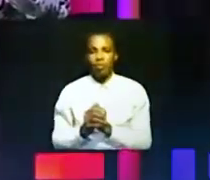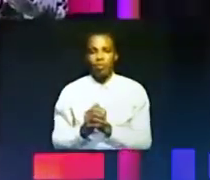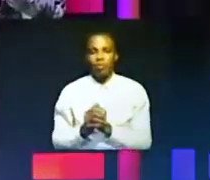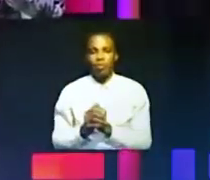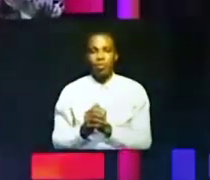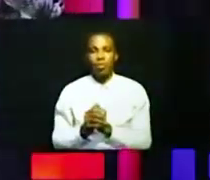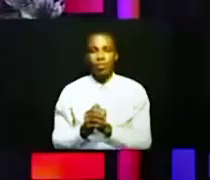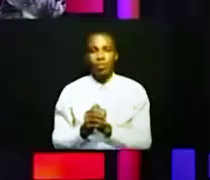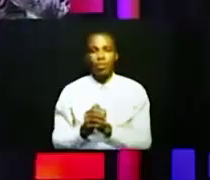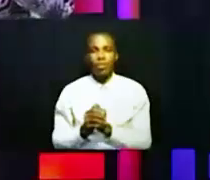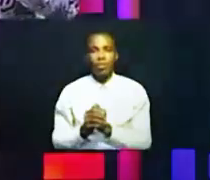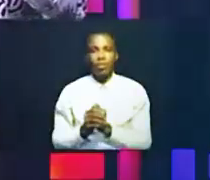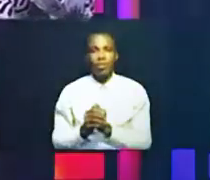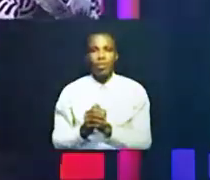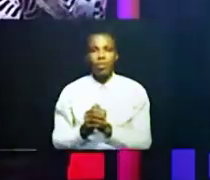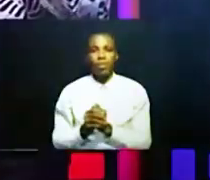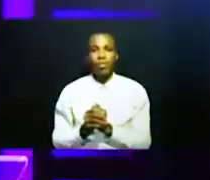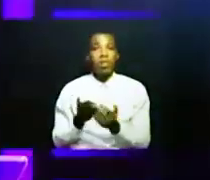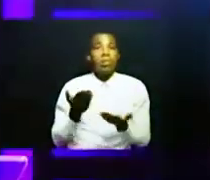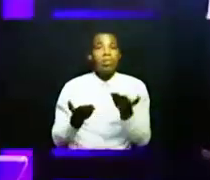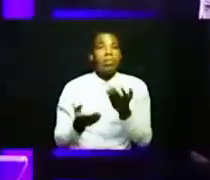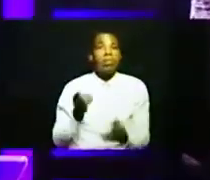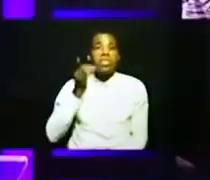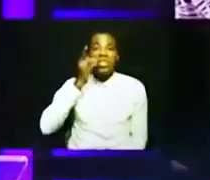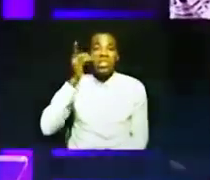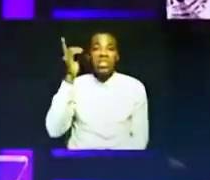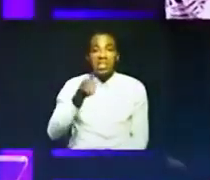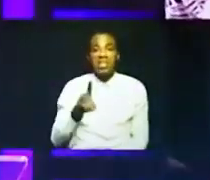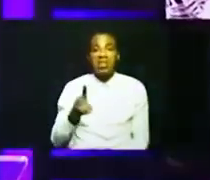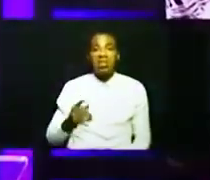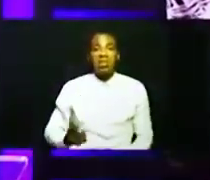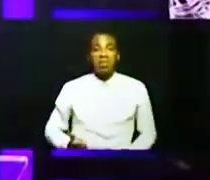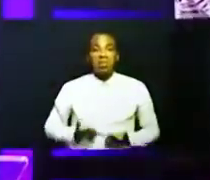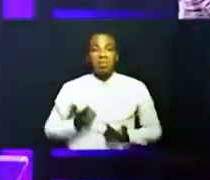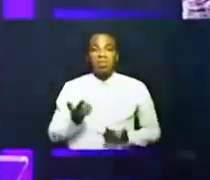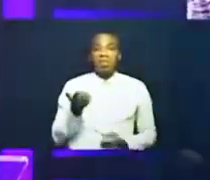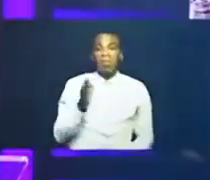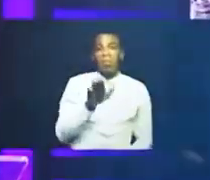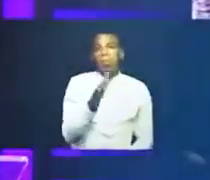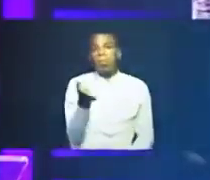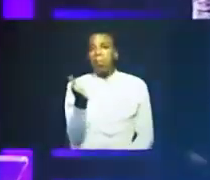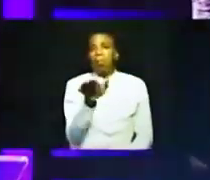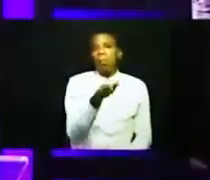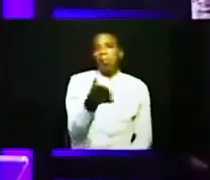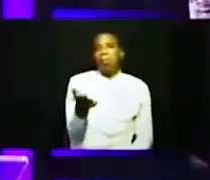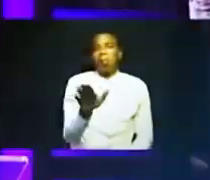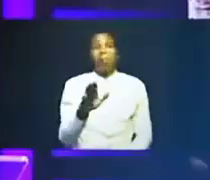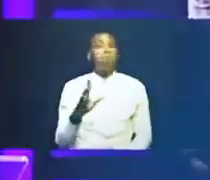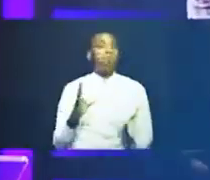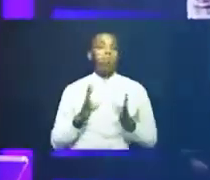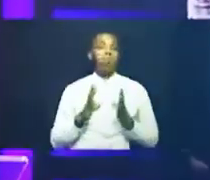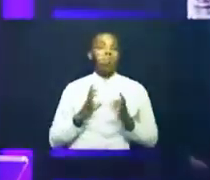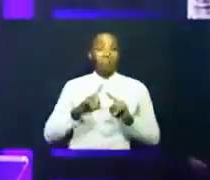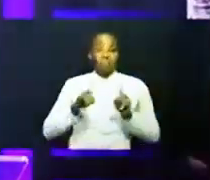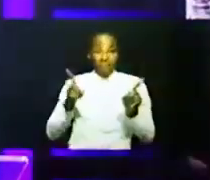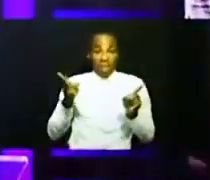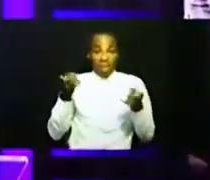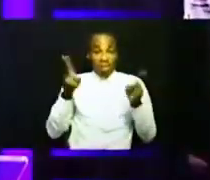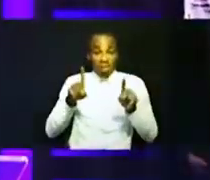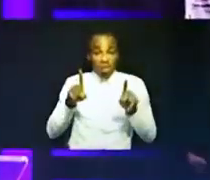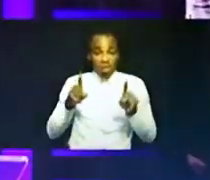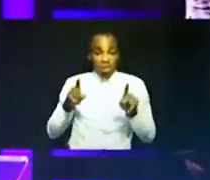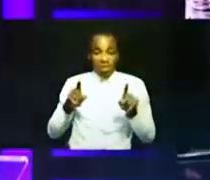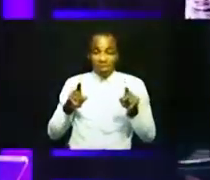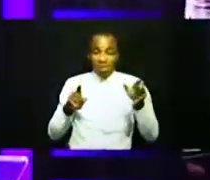okay for the devil to live side by side with us, but for us, it is not okay